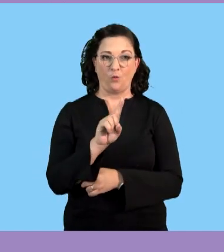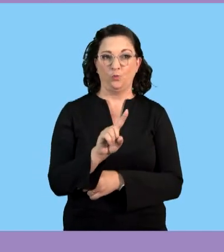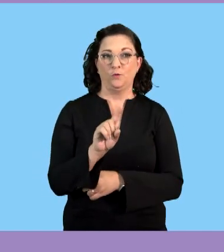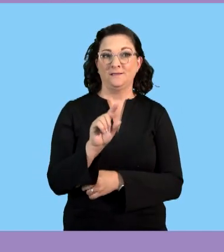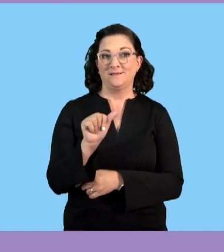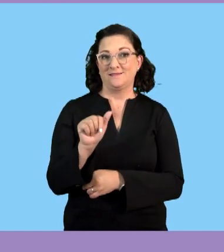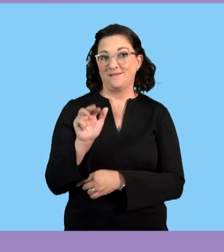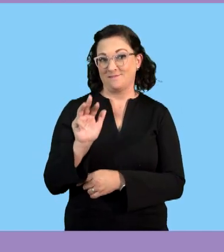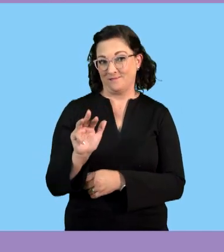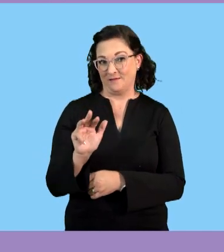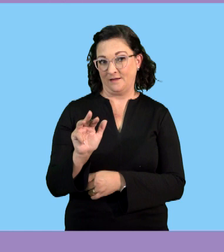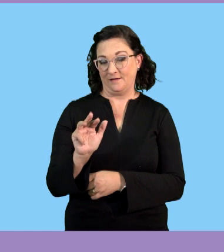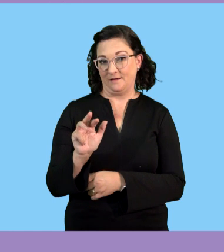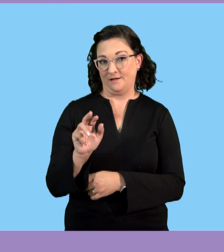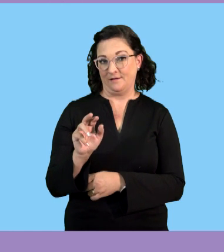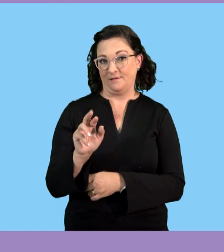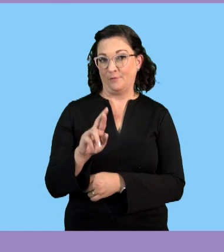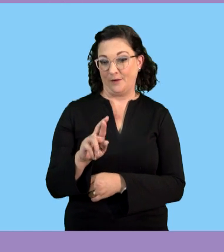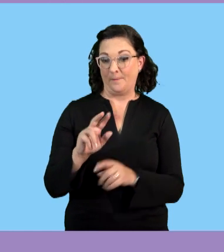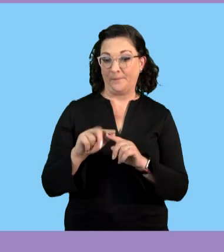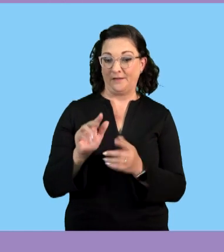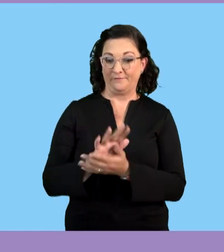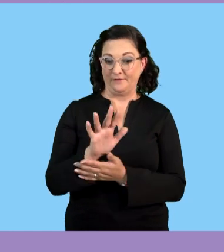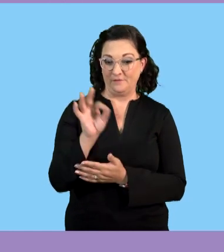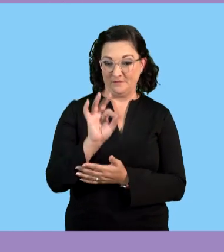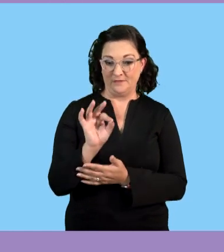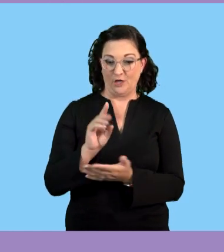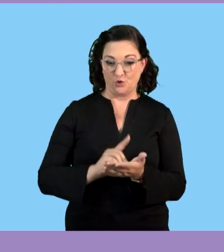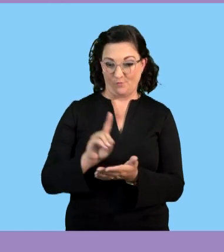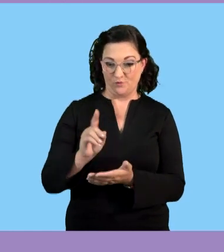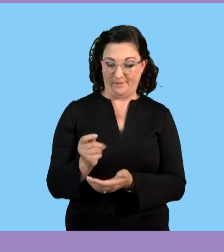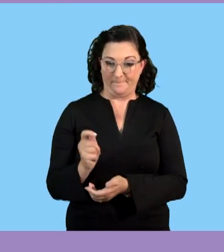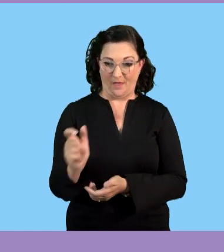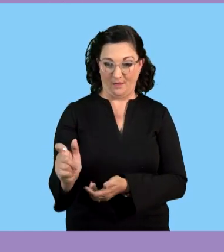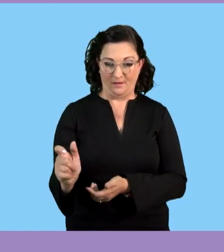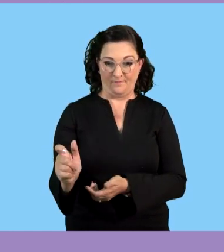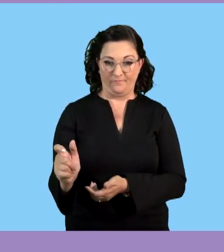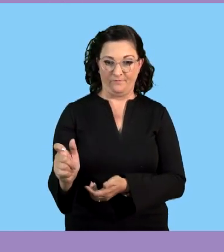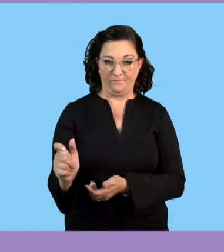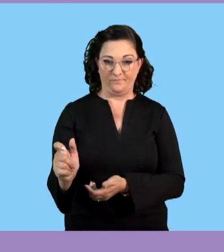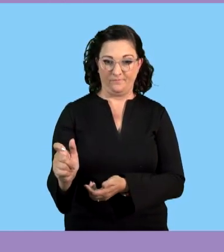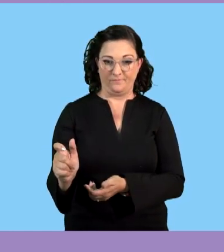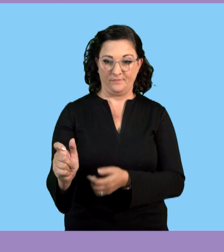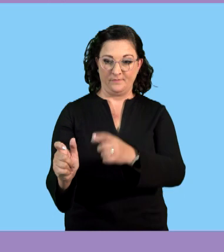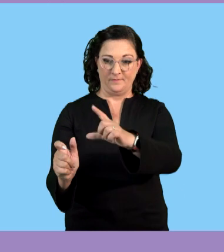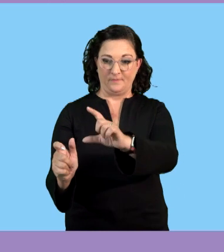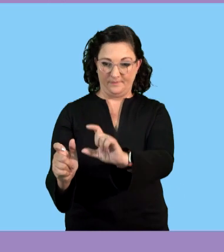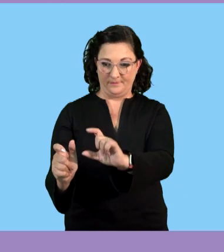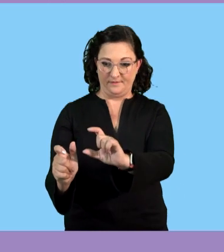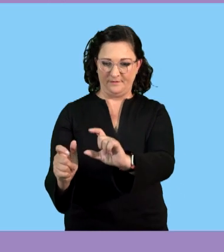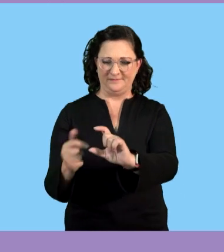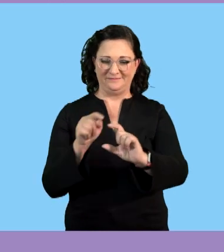169,000 rands. He pays a deposit of 15% and then makes a monthly installment